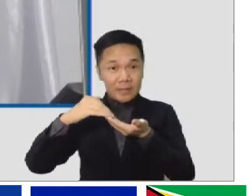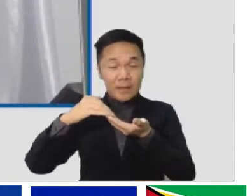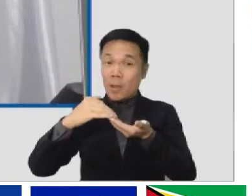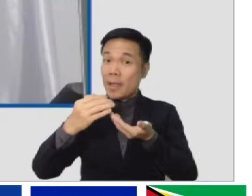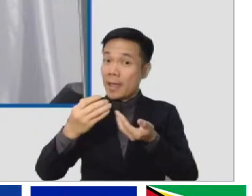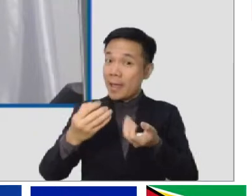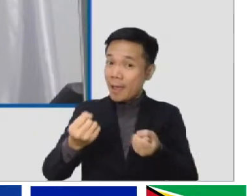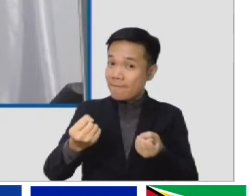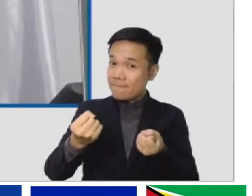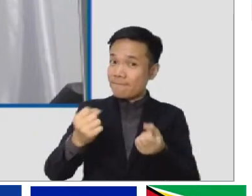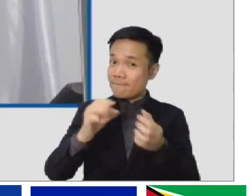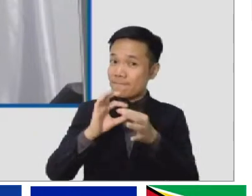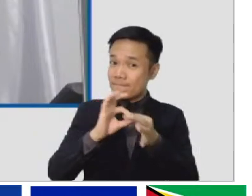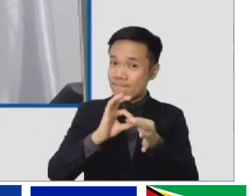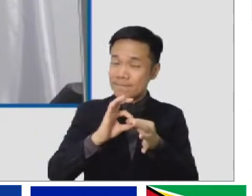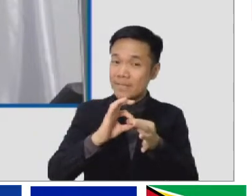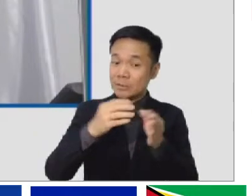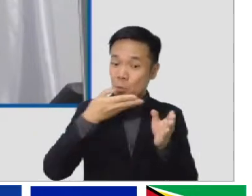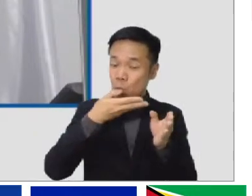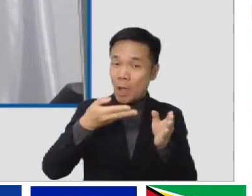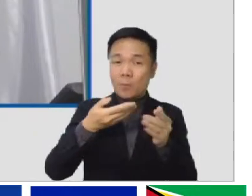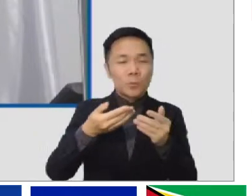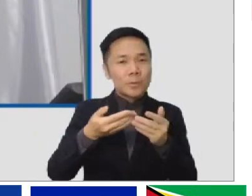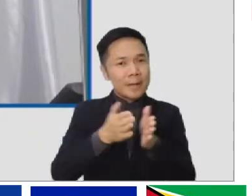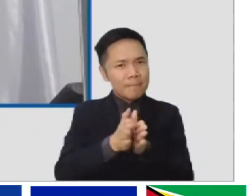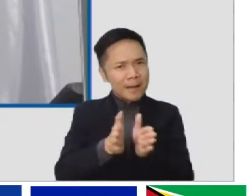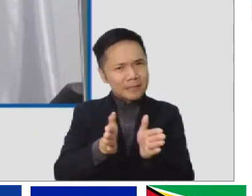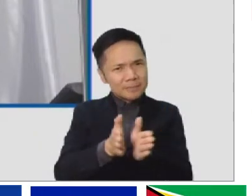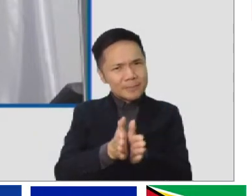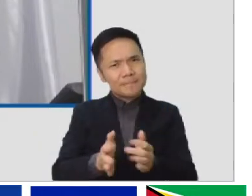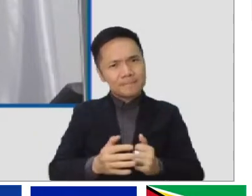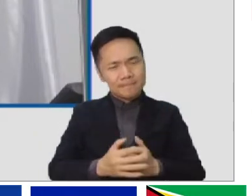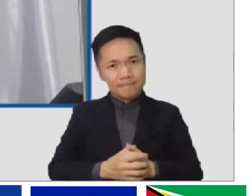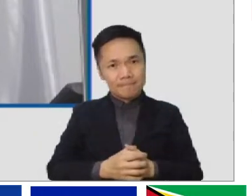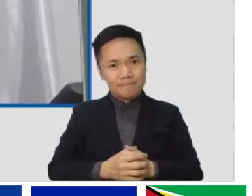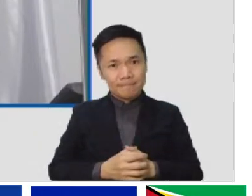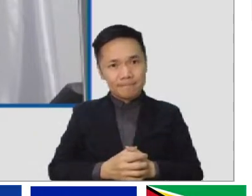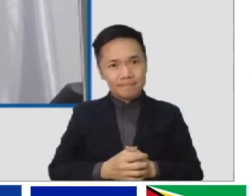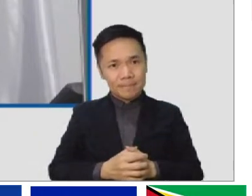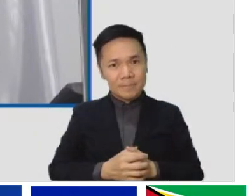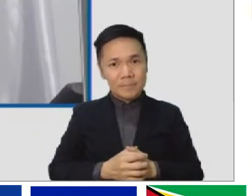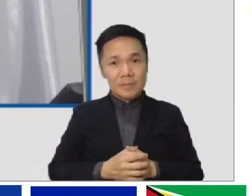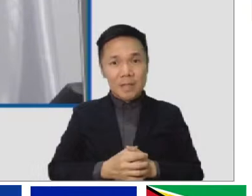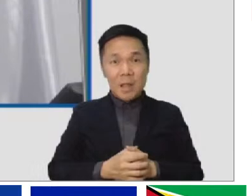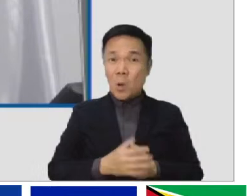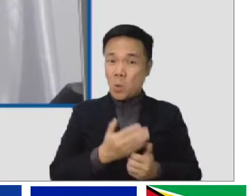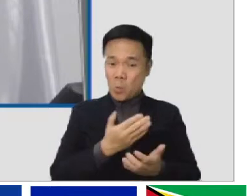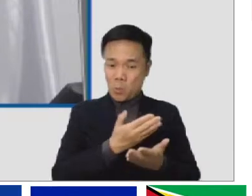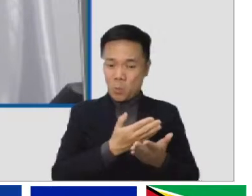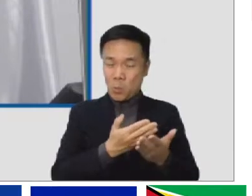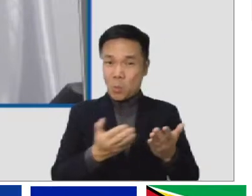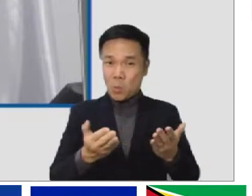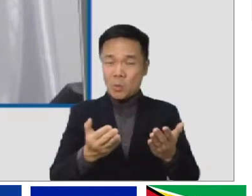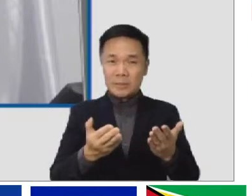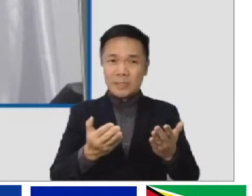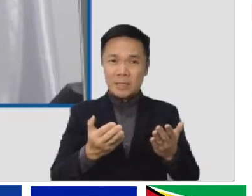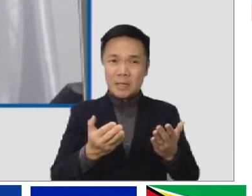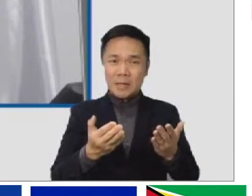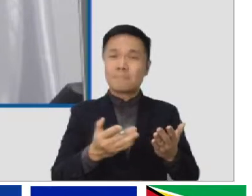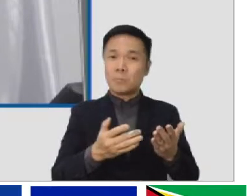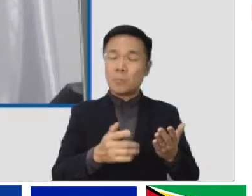also allowed us to just somehow address all of these characteristics in a more articulated way. Also risk